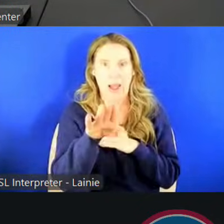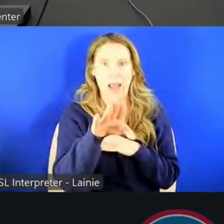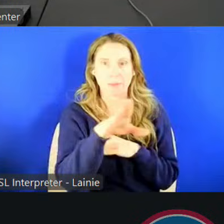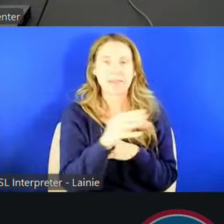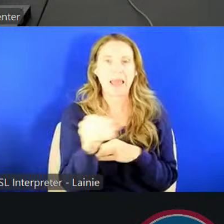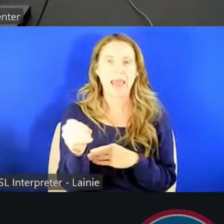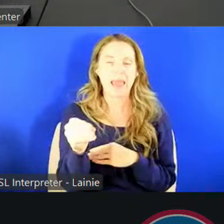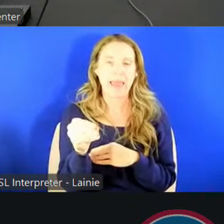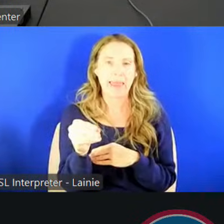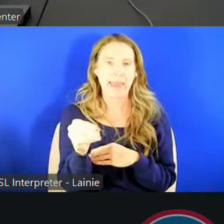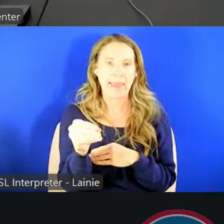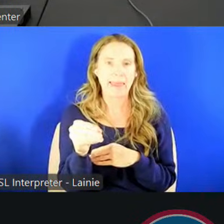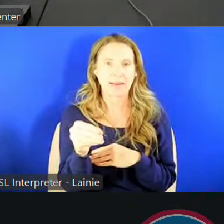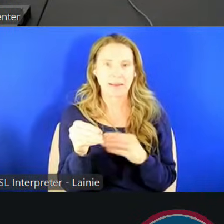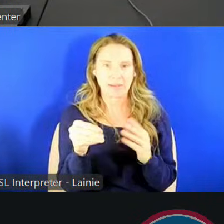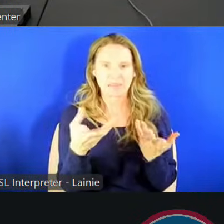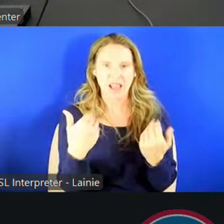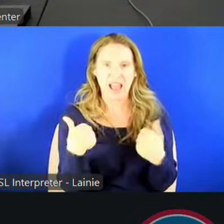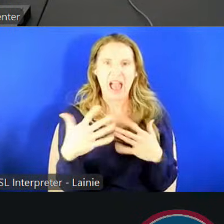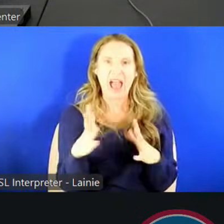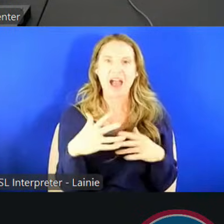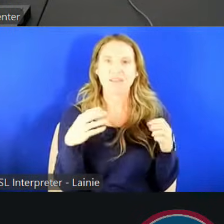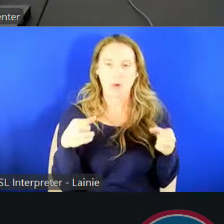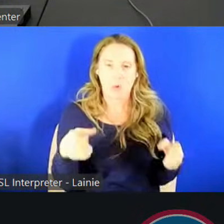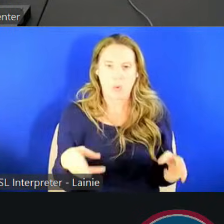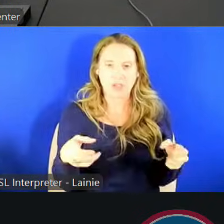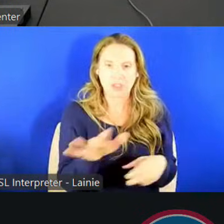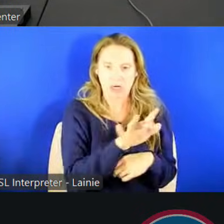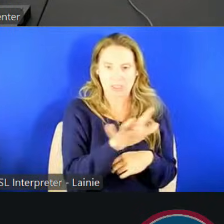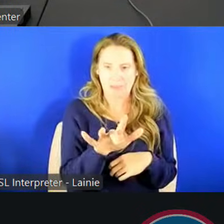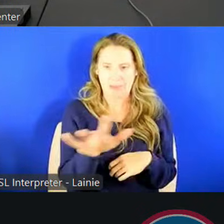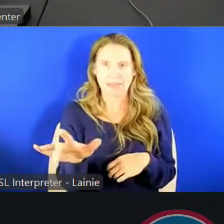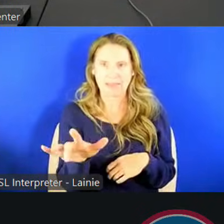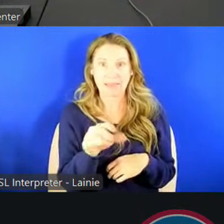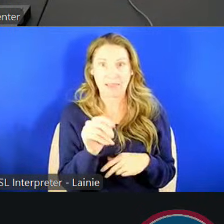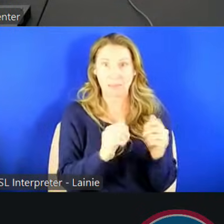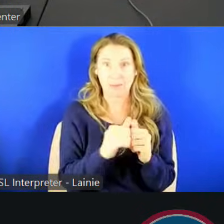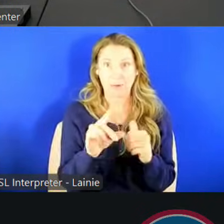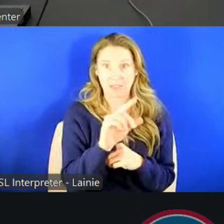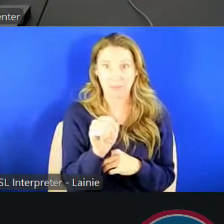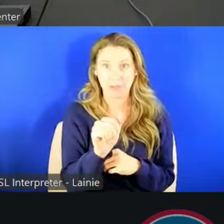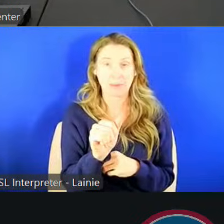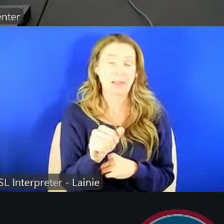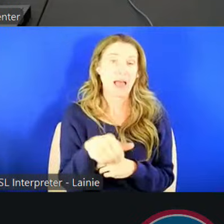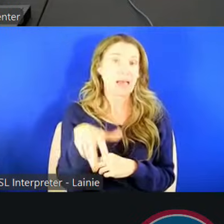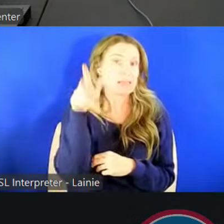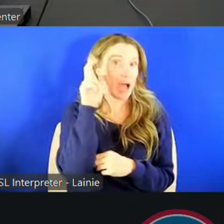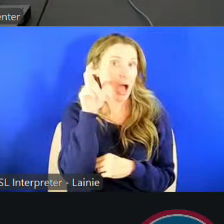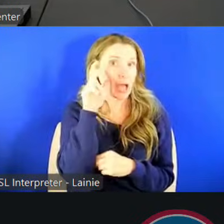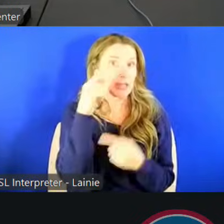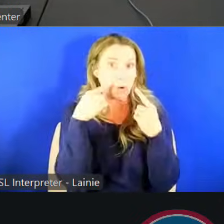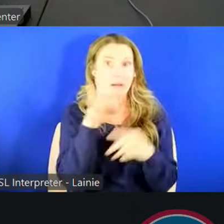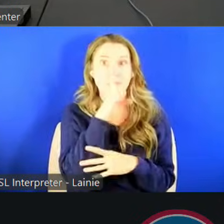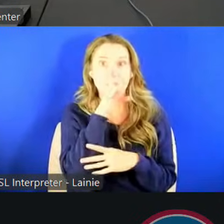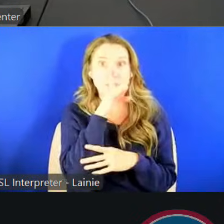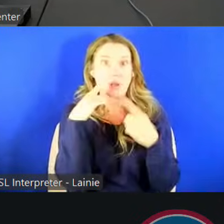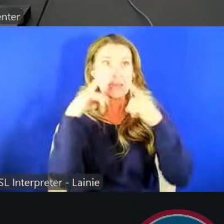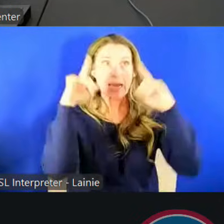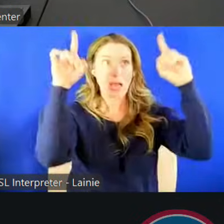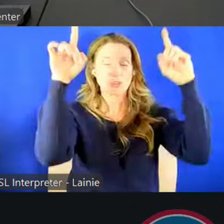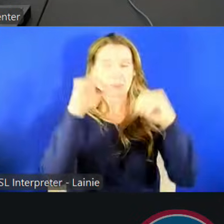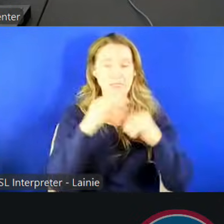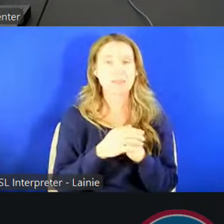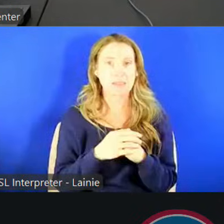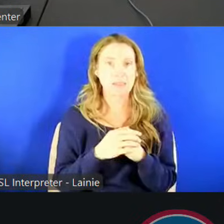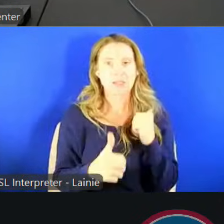for wheelchairs and disabled people on the bus, as well as audio announcements. So it's kind of, the